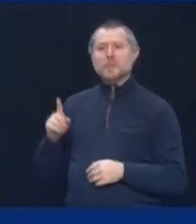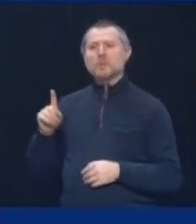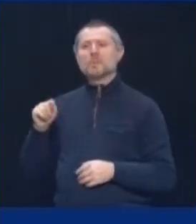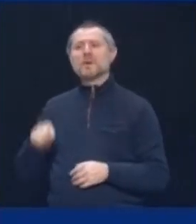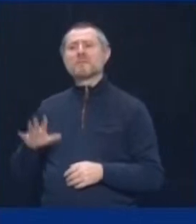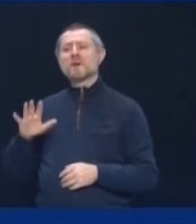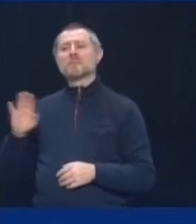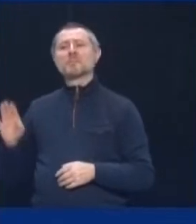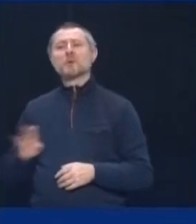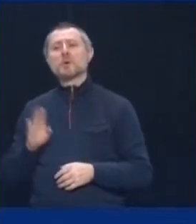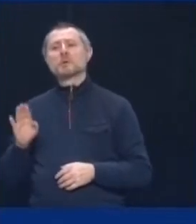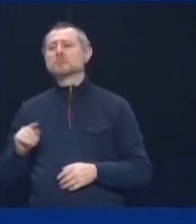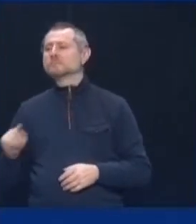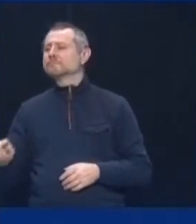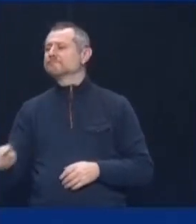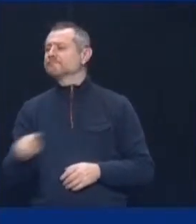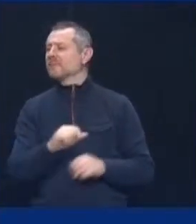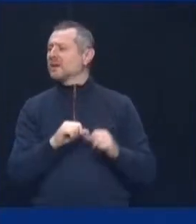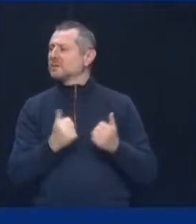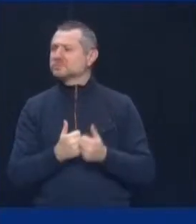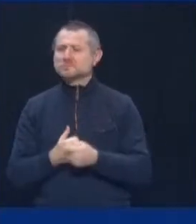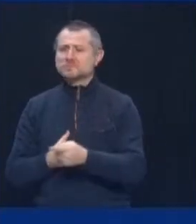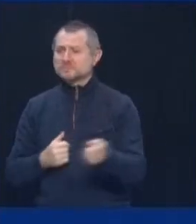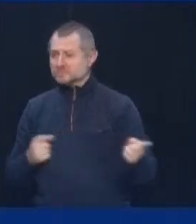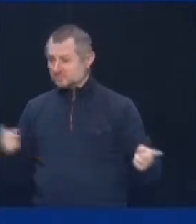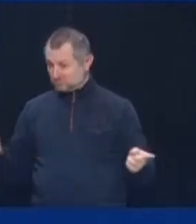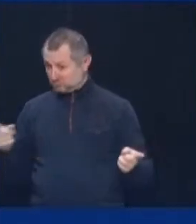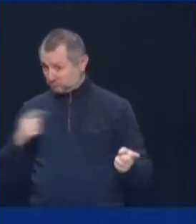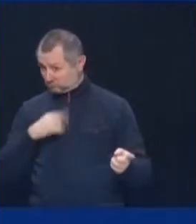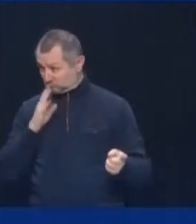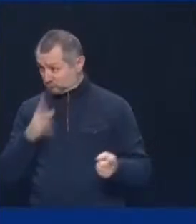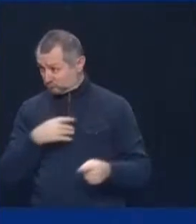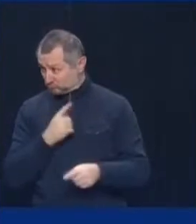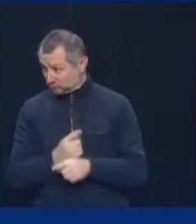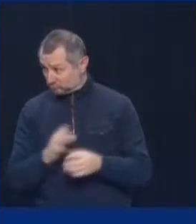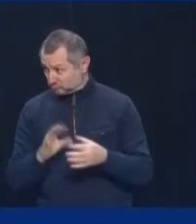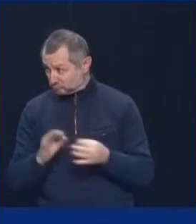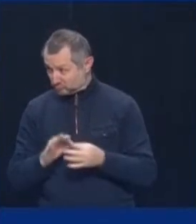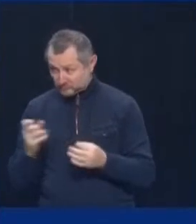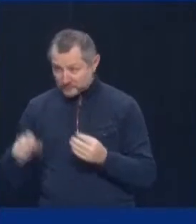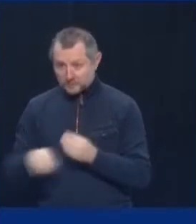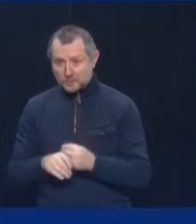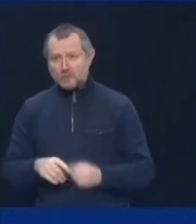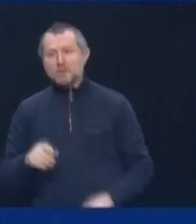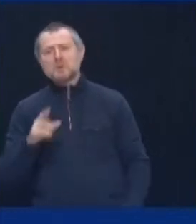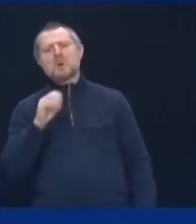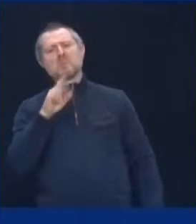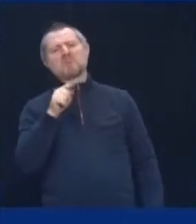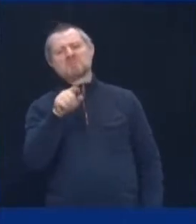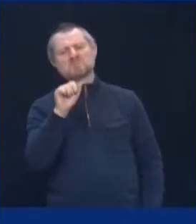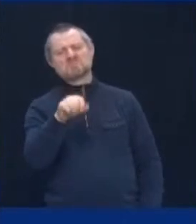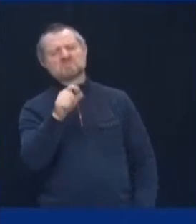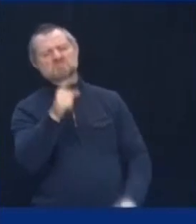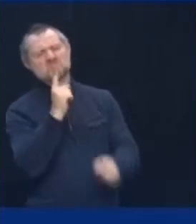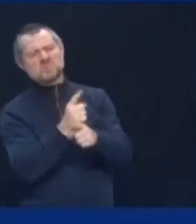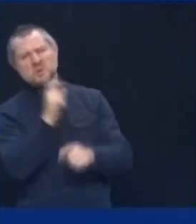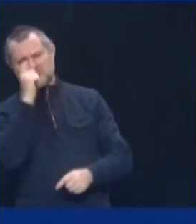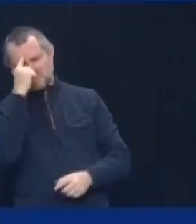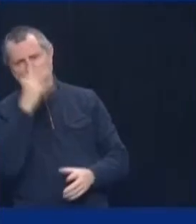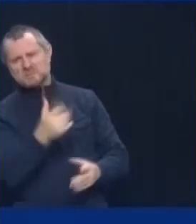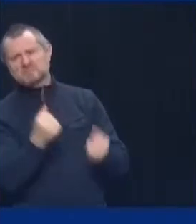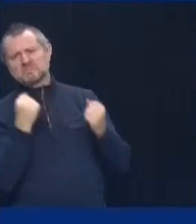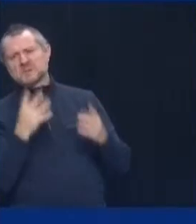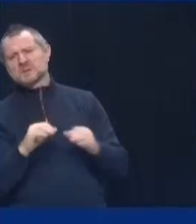agencies that have essential cash flow, did I say that correctly? How would that work? Yes, Governor, that's right. So many agencies are concerned about